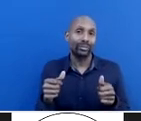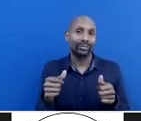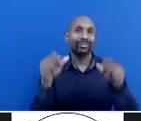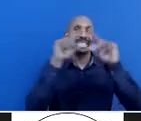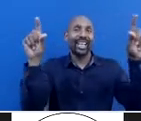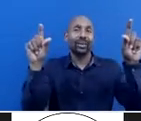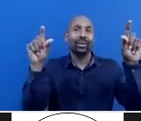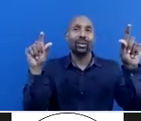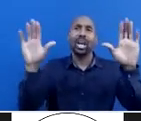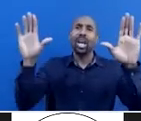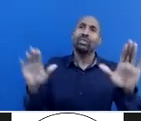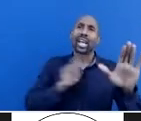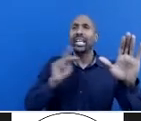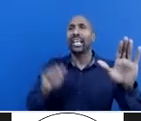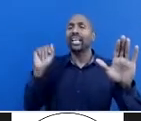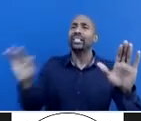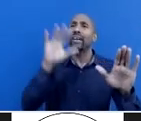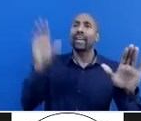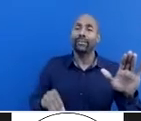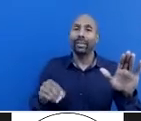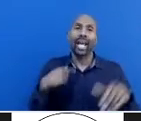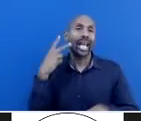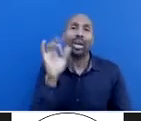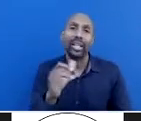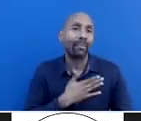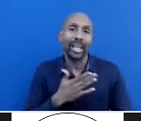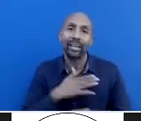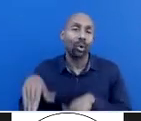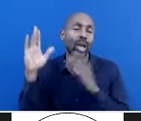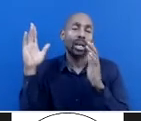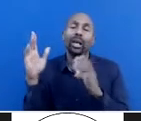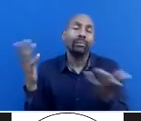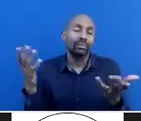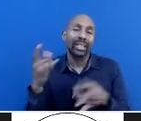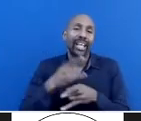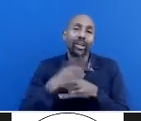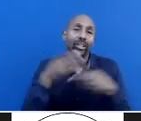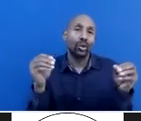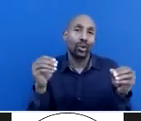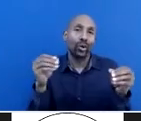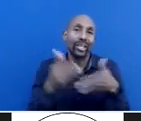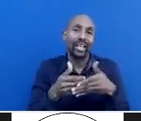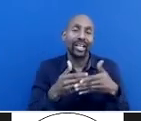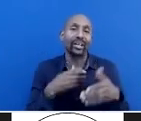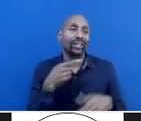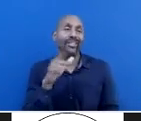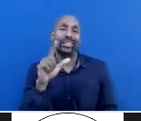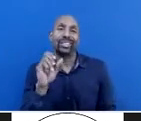the liquor store next to my dad's locksmith shop in Northeast DC, Jamal Cyrus has brought that thing